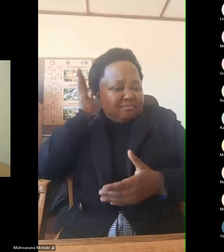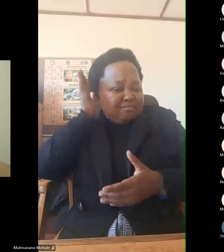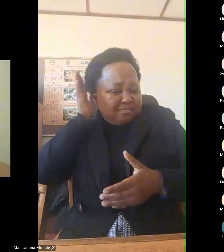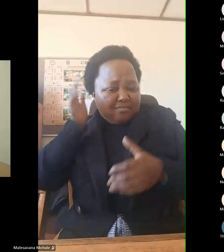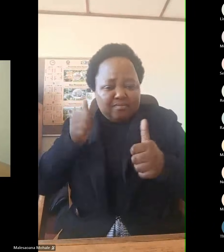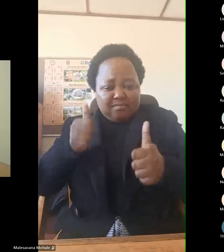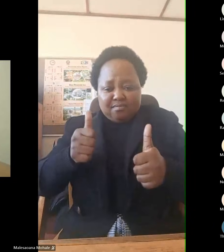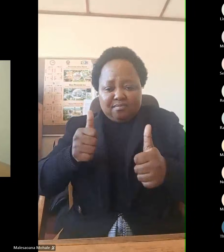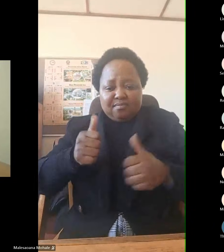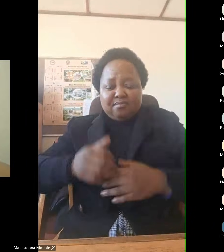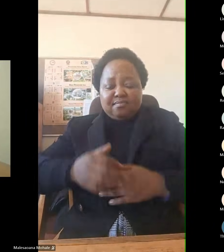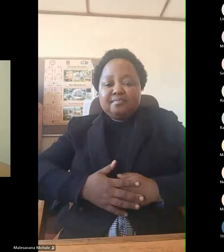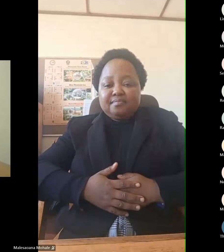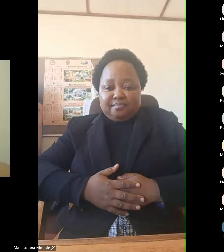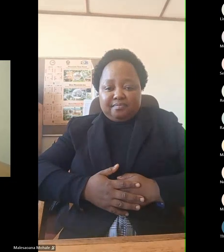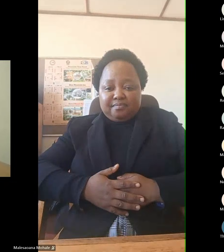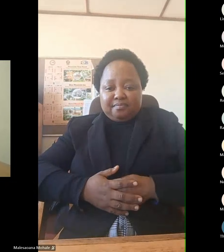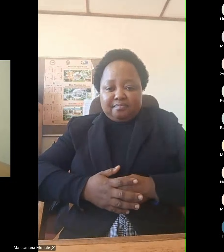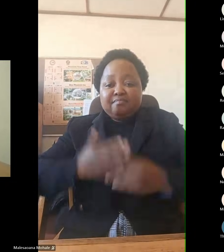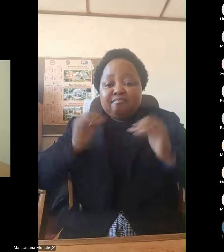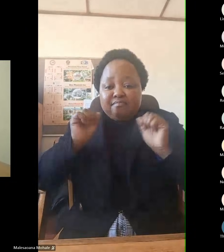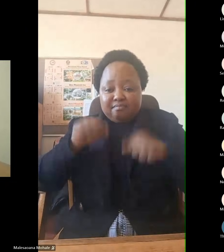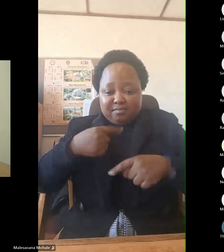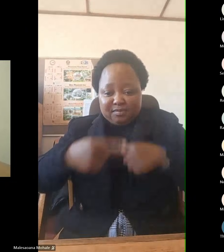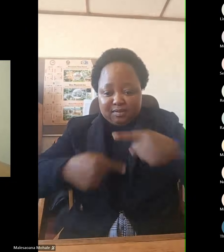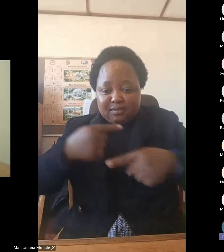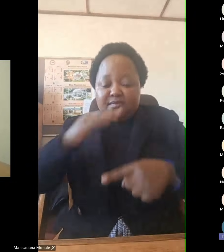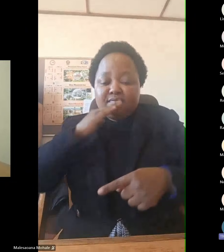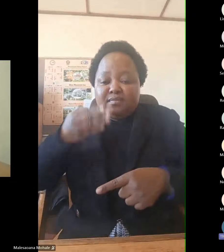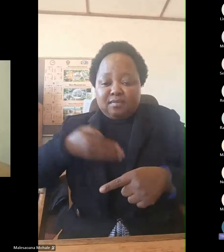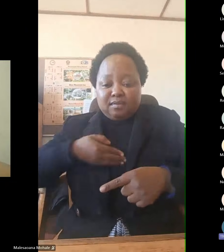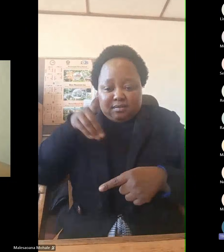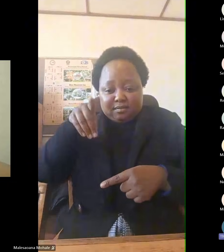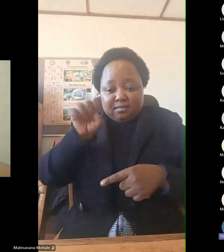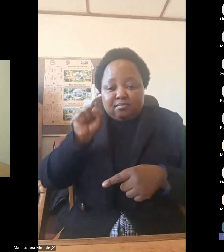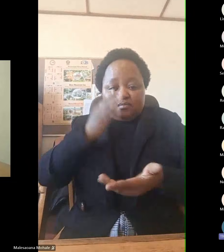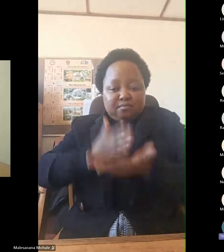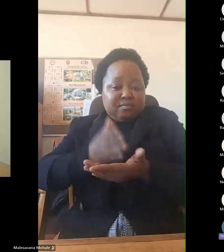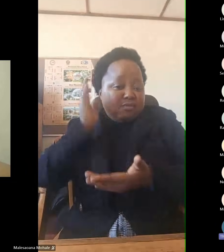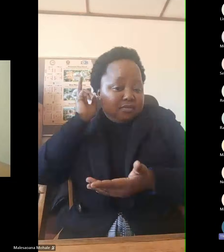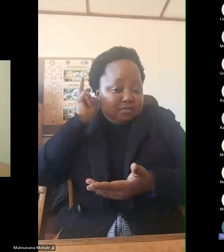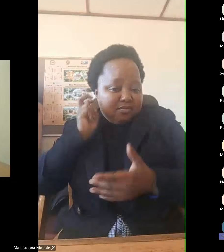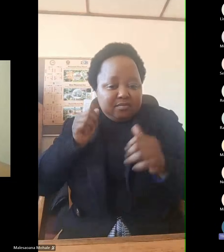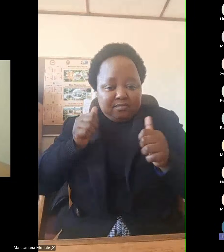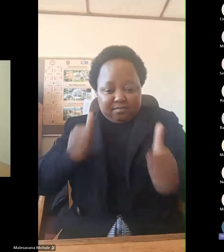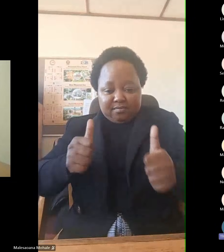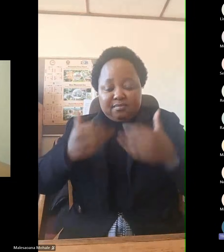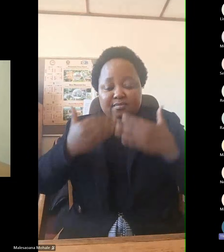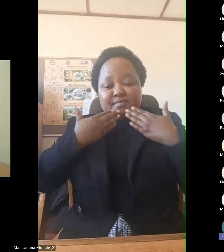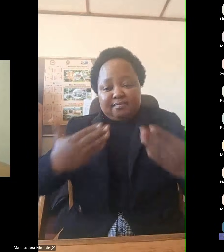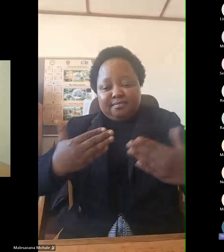Yes, please go ahead, DPS. You are loud and clear. Okay. Thank you.